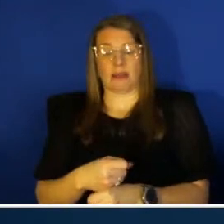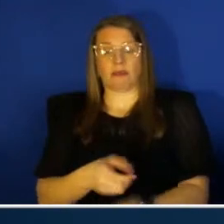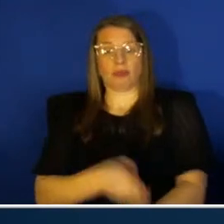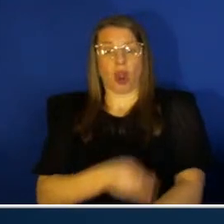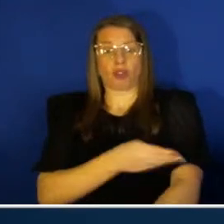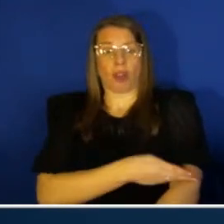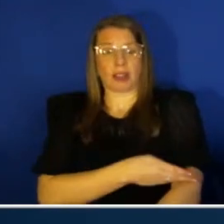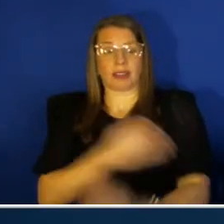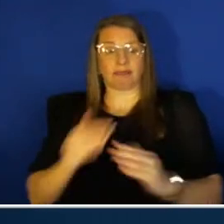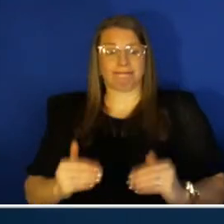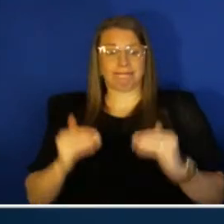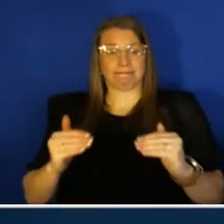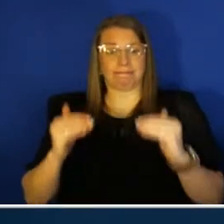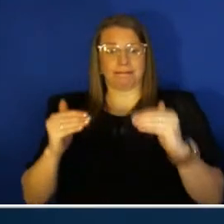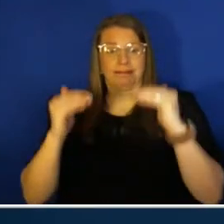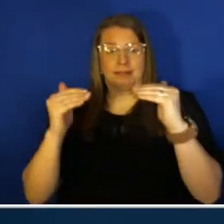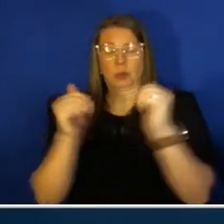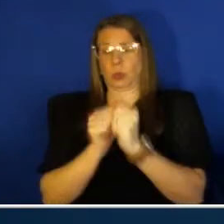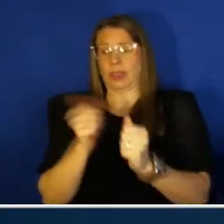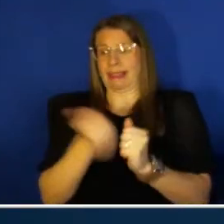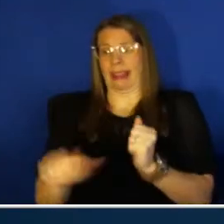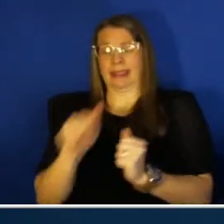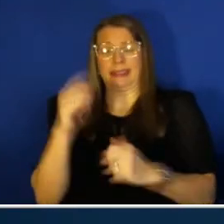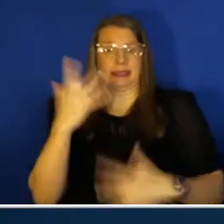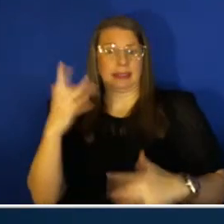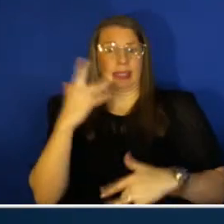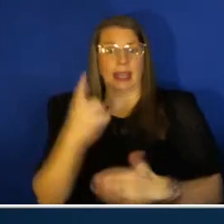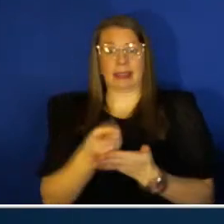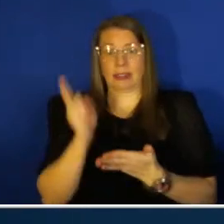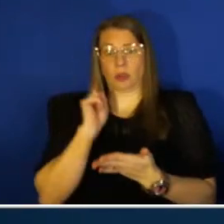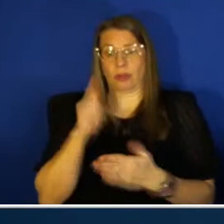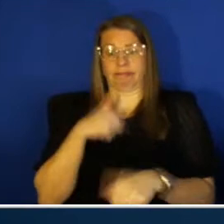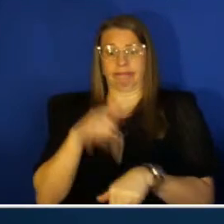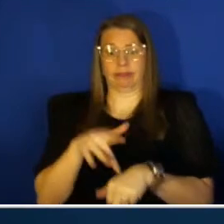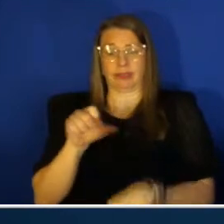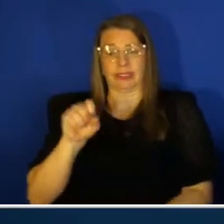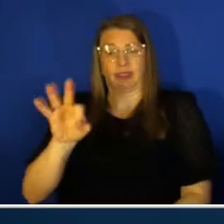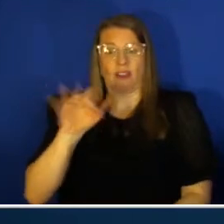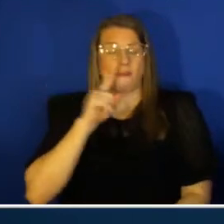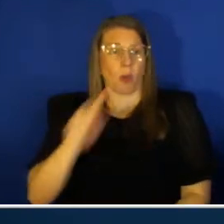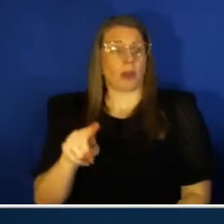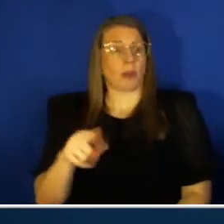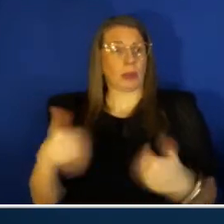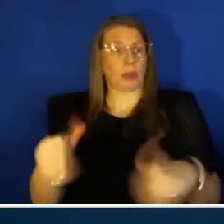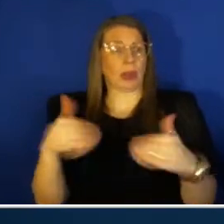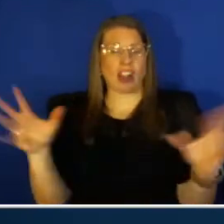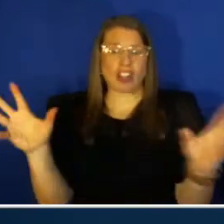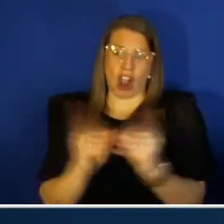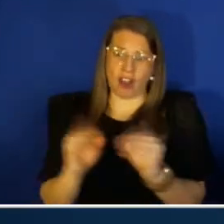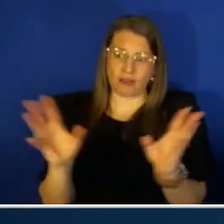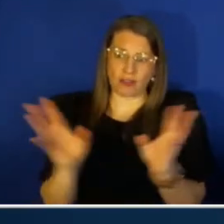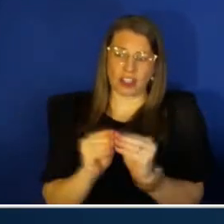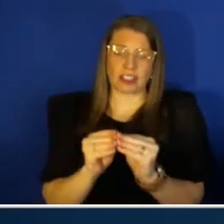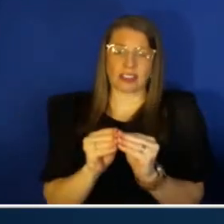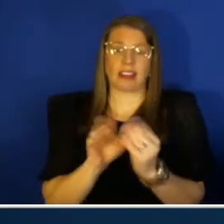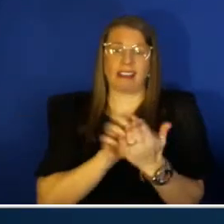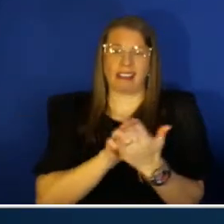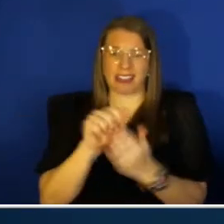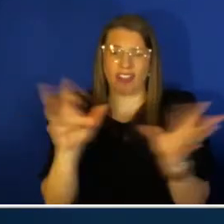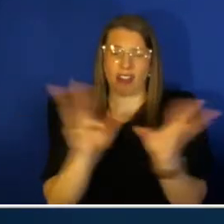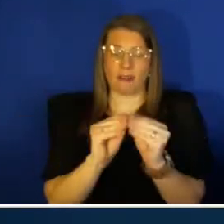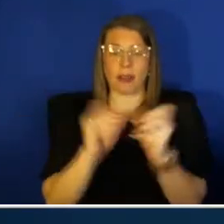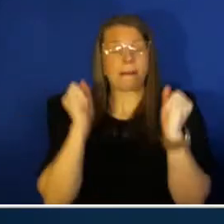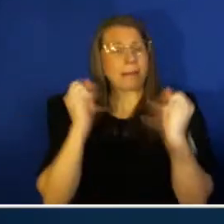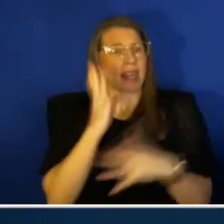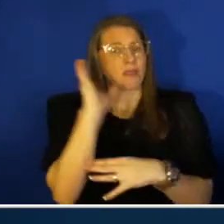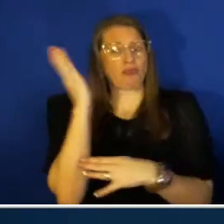disease. I'll just say that last week I was in San Francisco for a major cancer conference, and there were multiple presentations